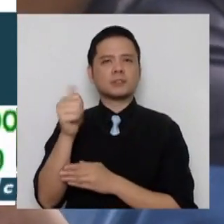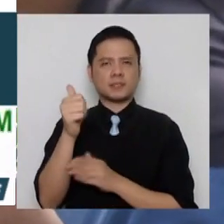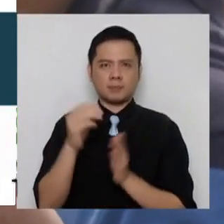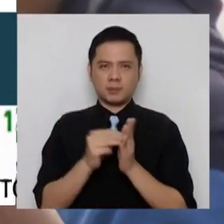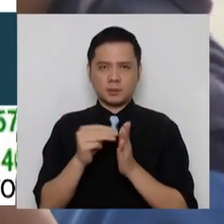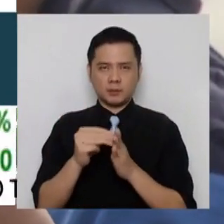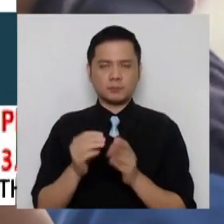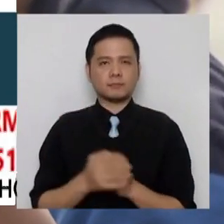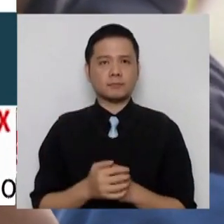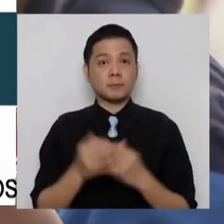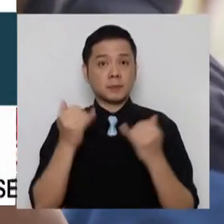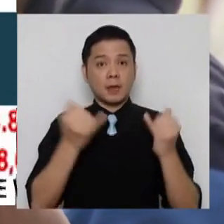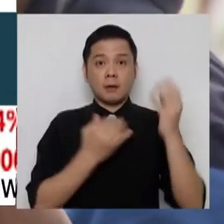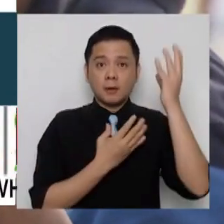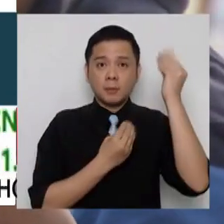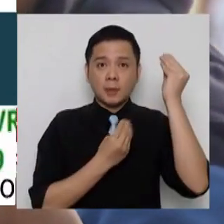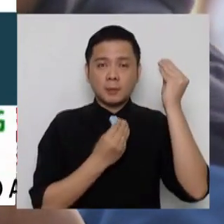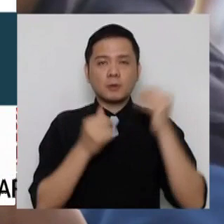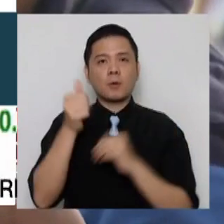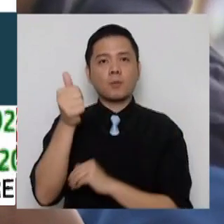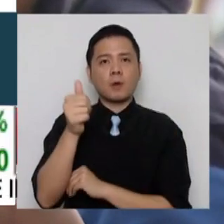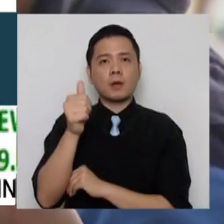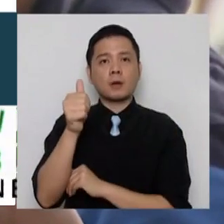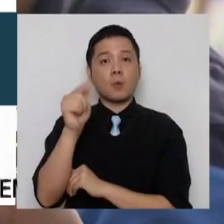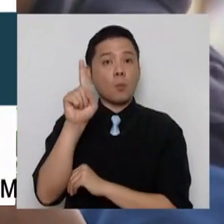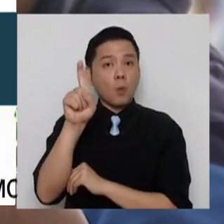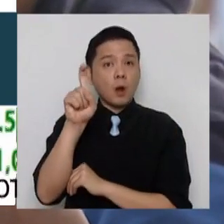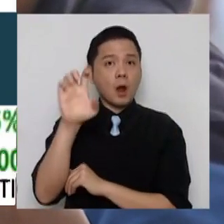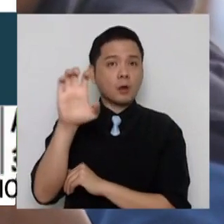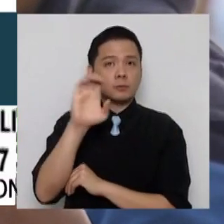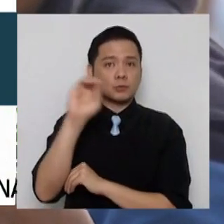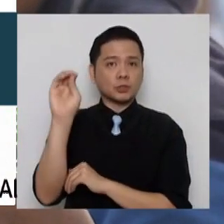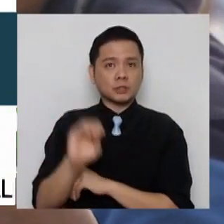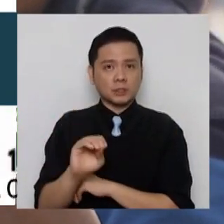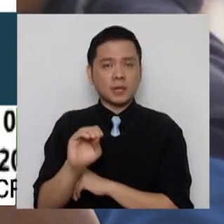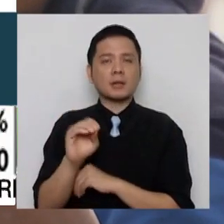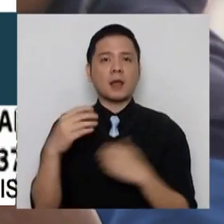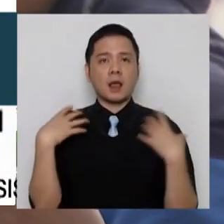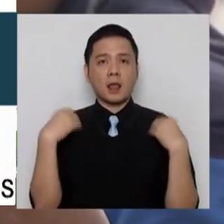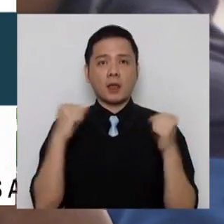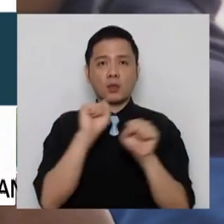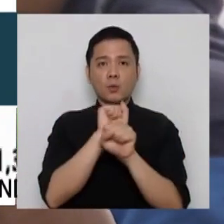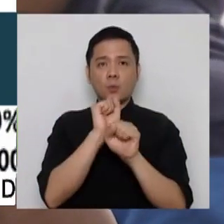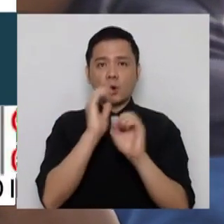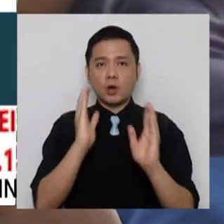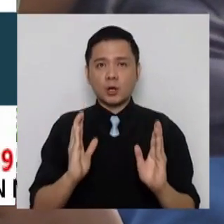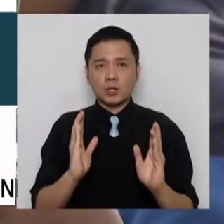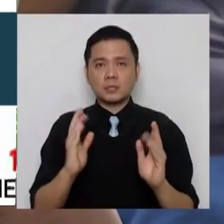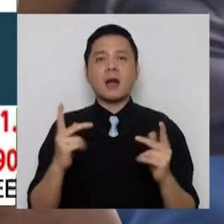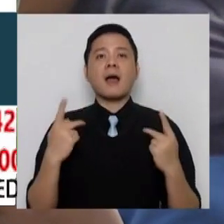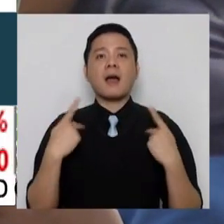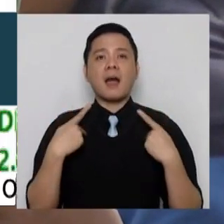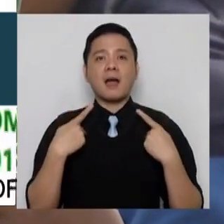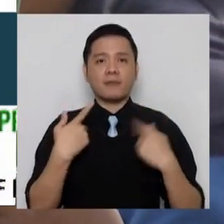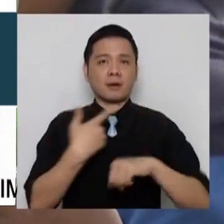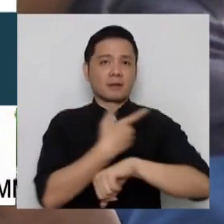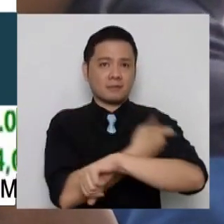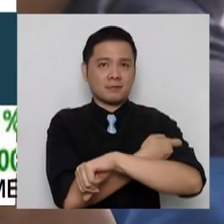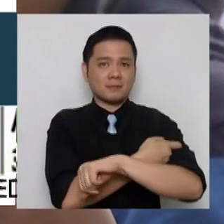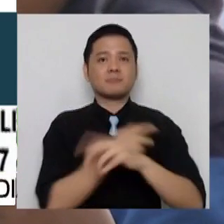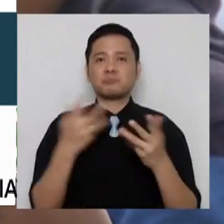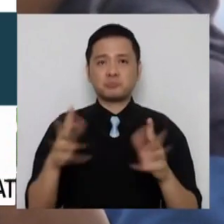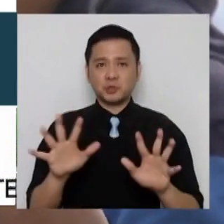na 100% na tayo sa healthcare workers. In terms ng master listed, nakuha na natin